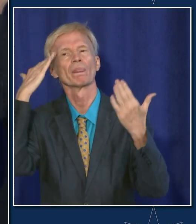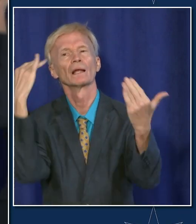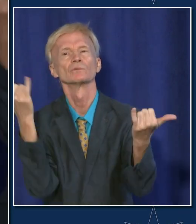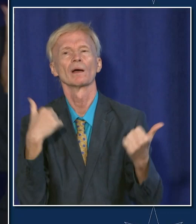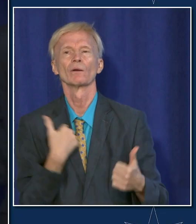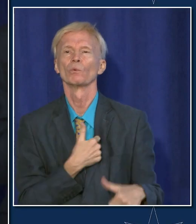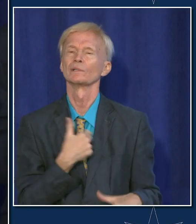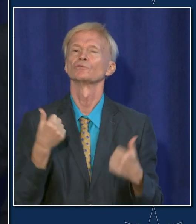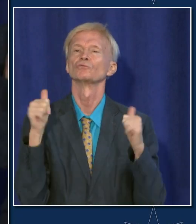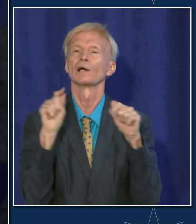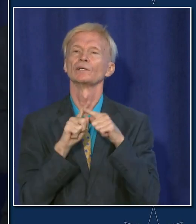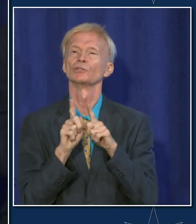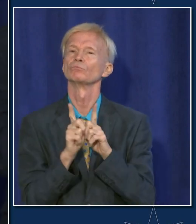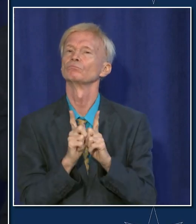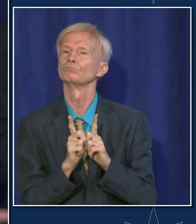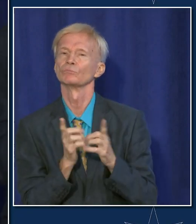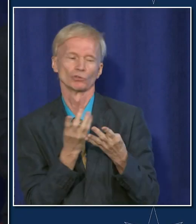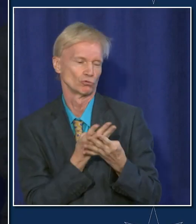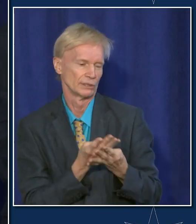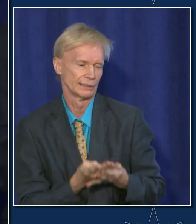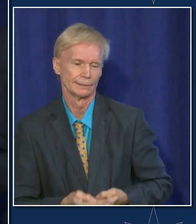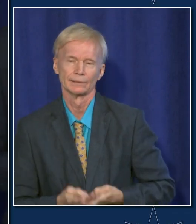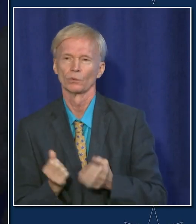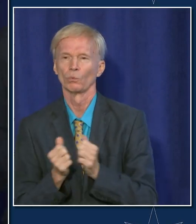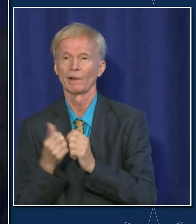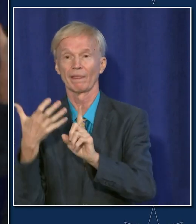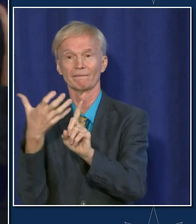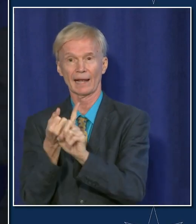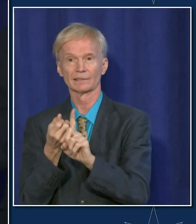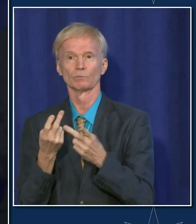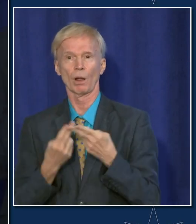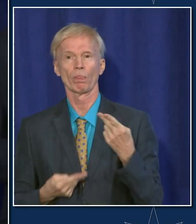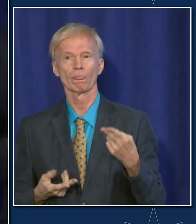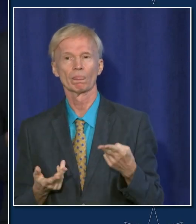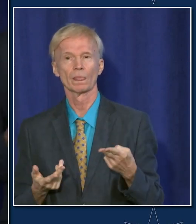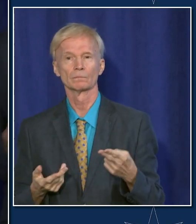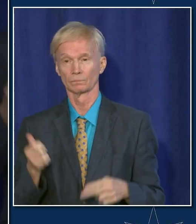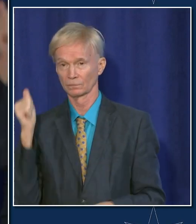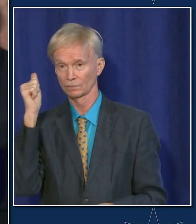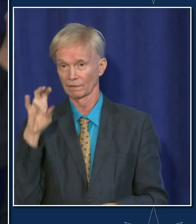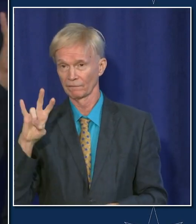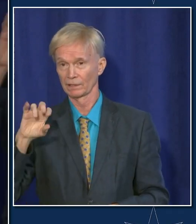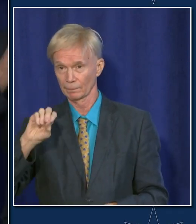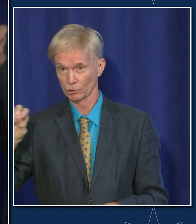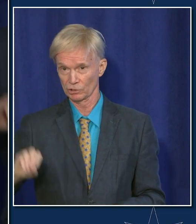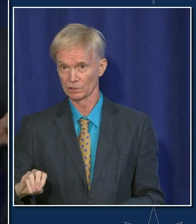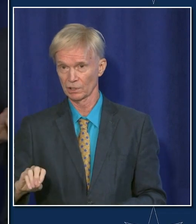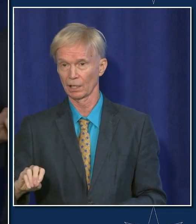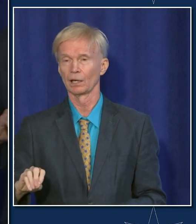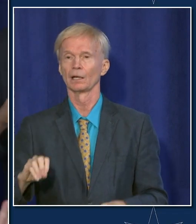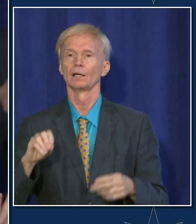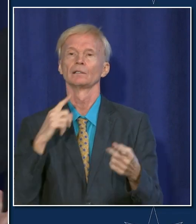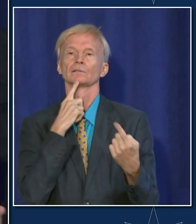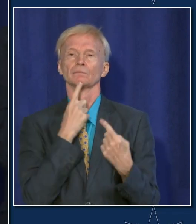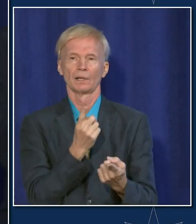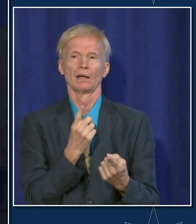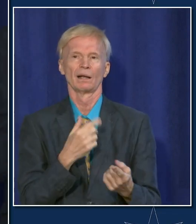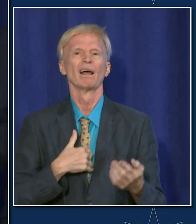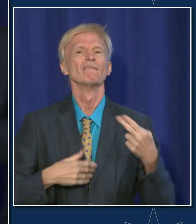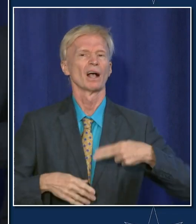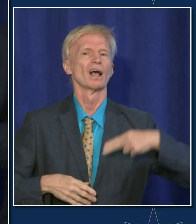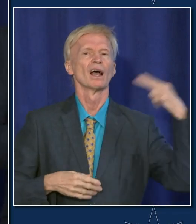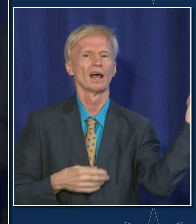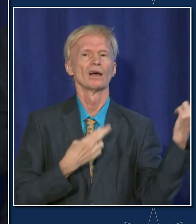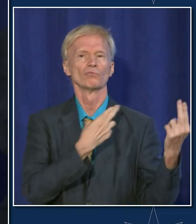you think about other settings, symptom screening with vaccination. We also had 17% that specified other high-risk